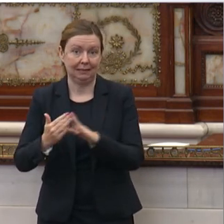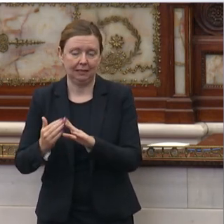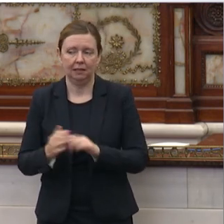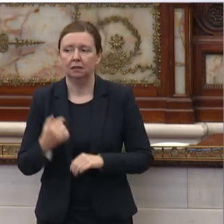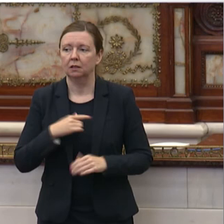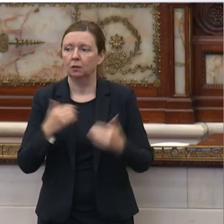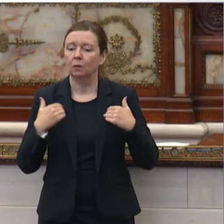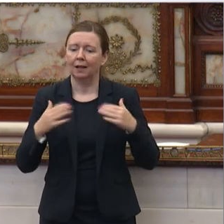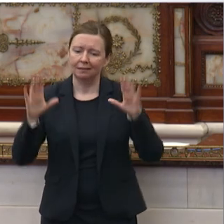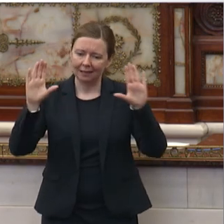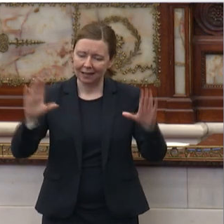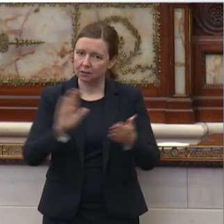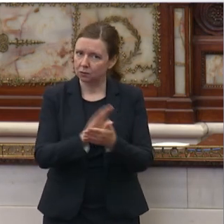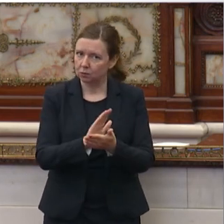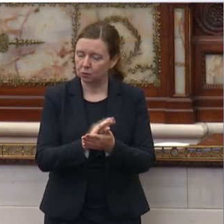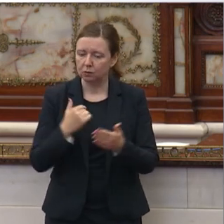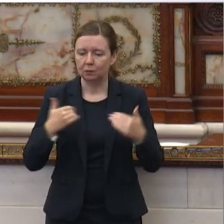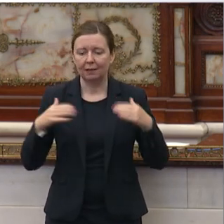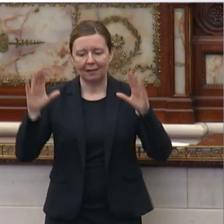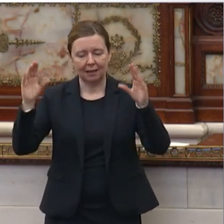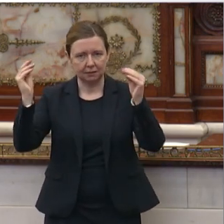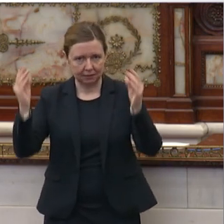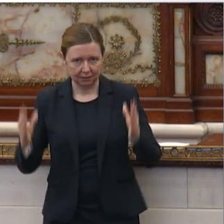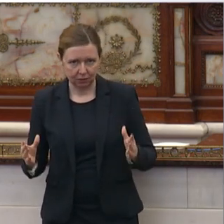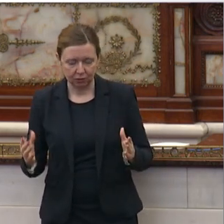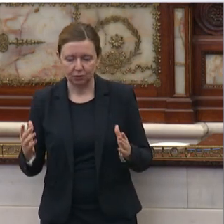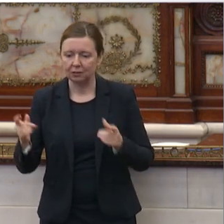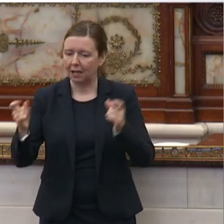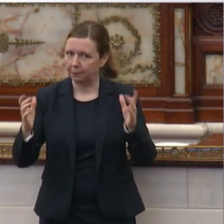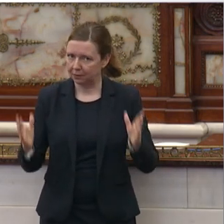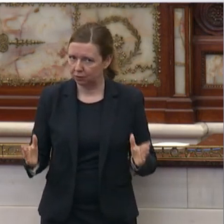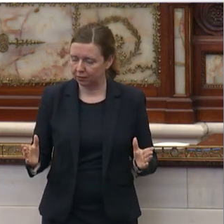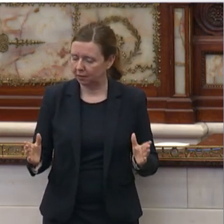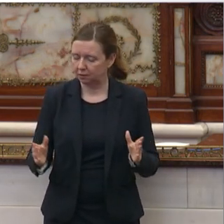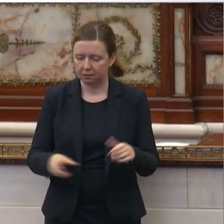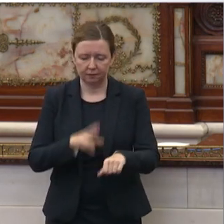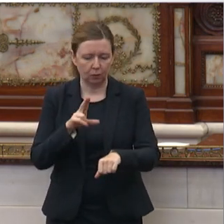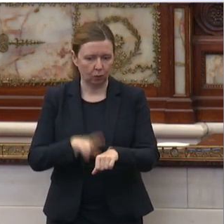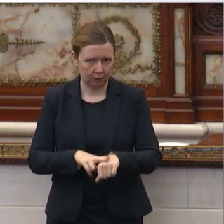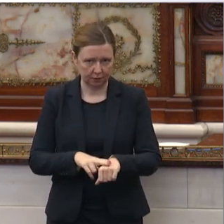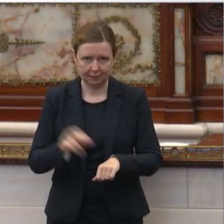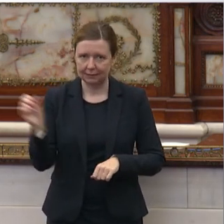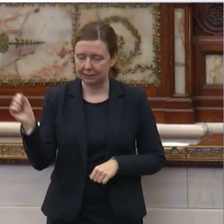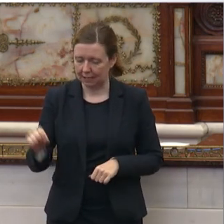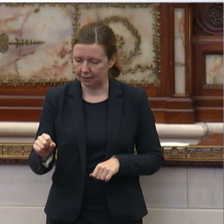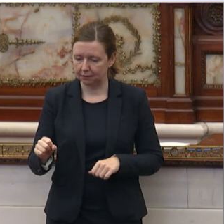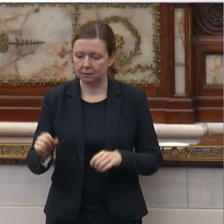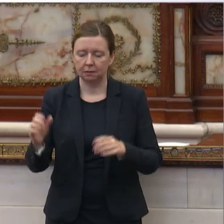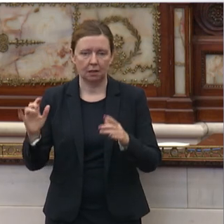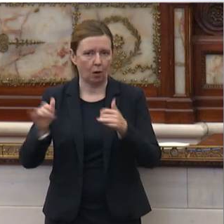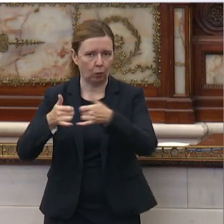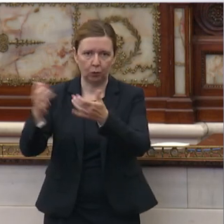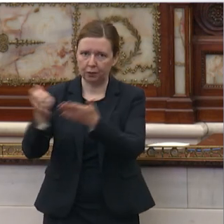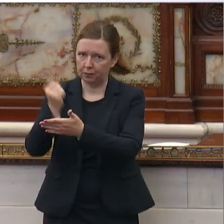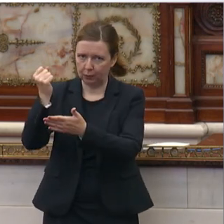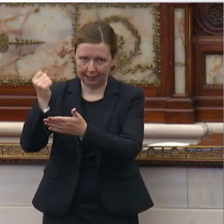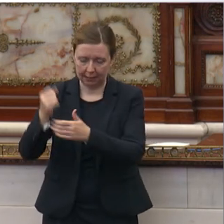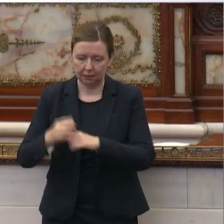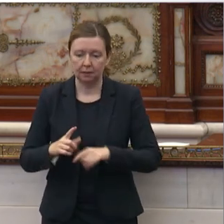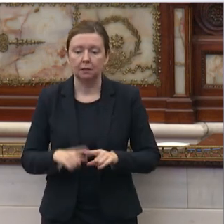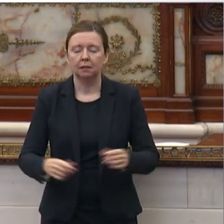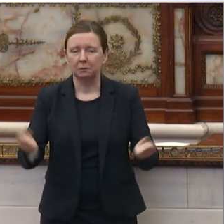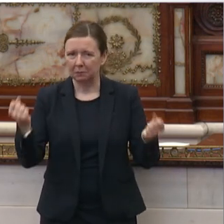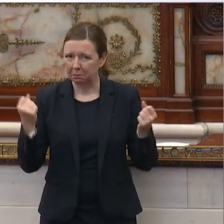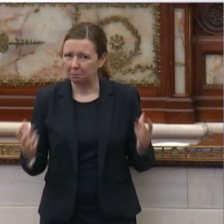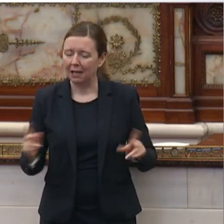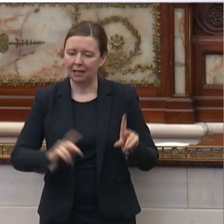have some excellent schools. We have some excellent teachers and administrators, no doubt about that. They are award-winning. But so many of